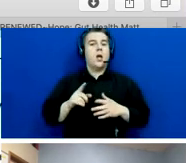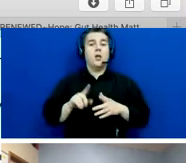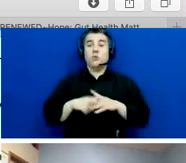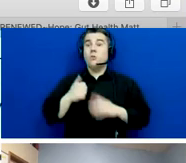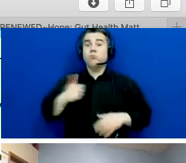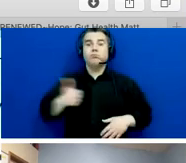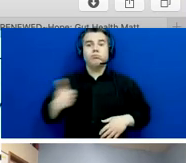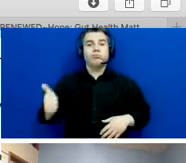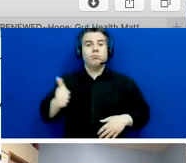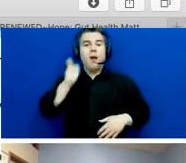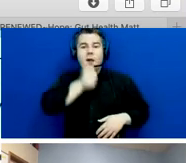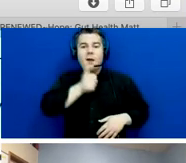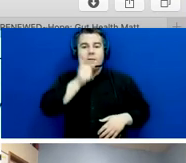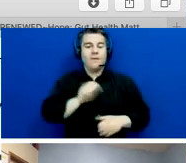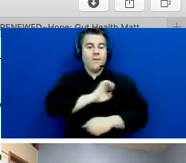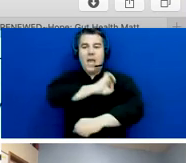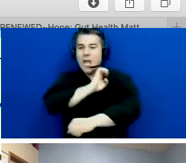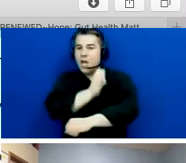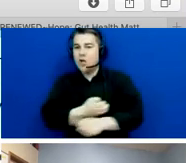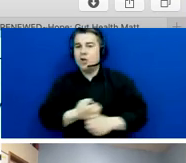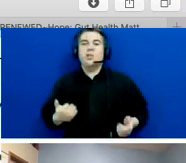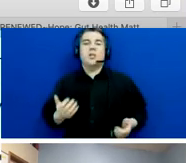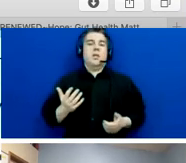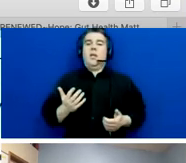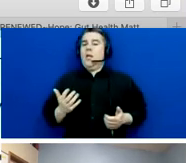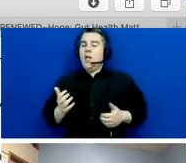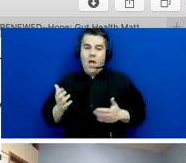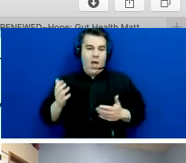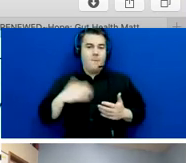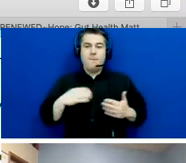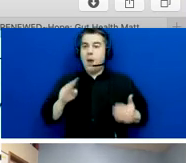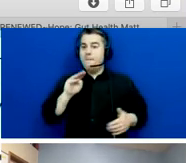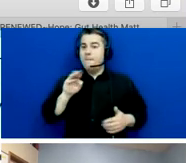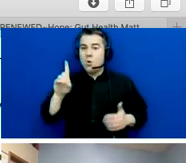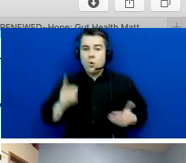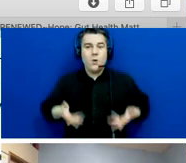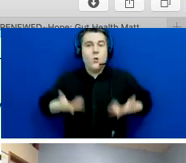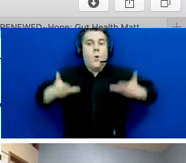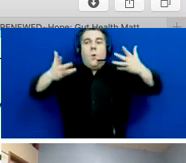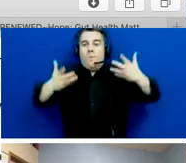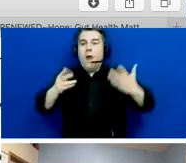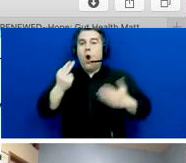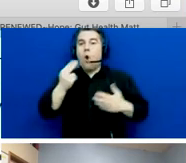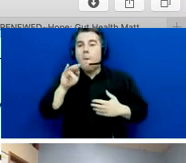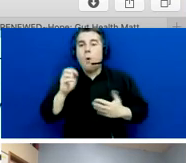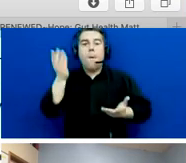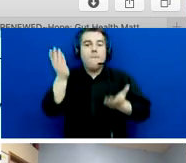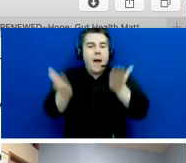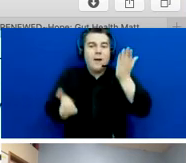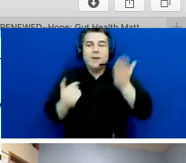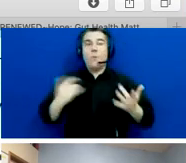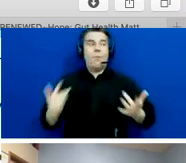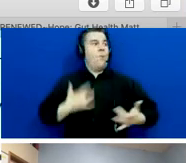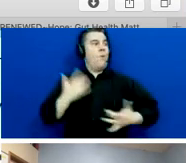I had, like I said, the energy. My mood was lifted. My hormones were balancing. I could not wait to share this with everybody I